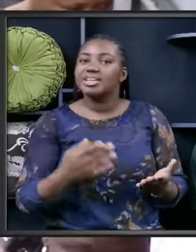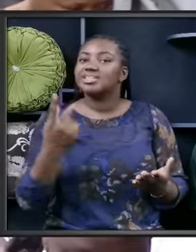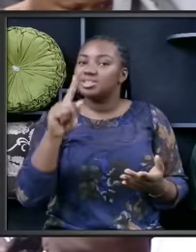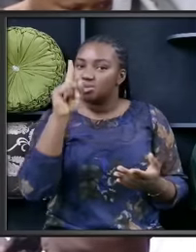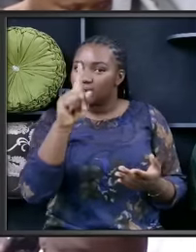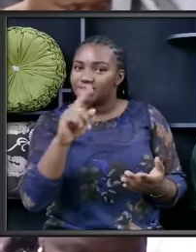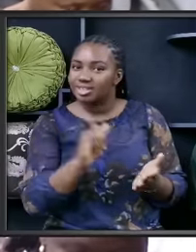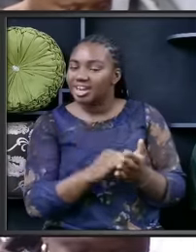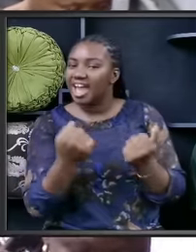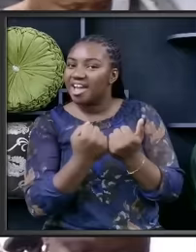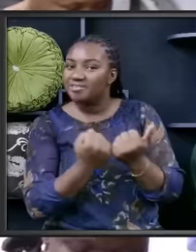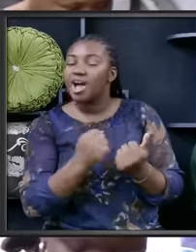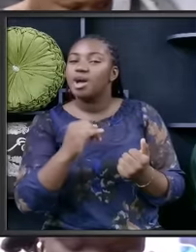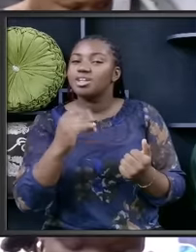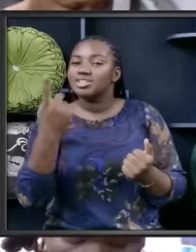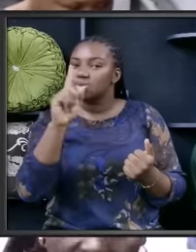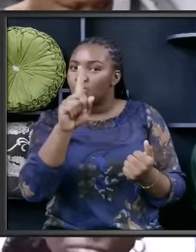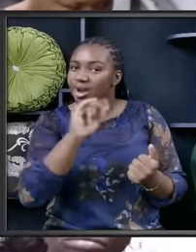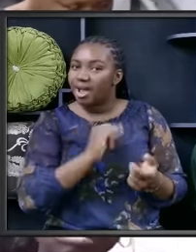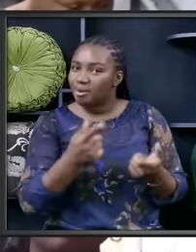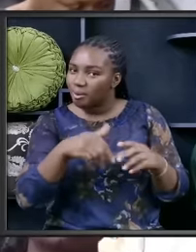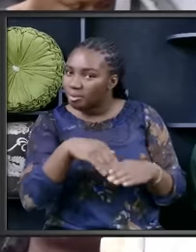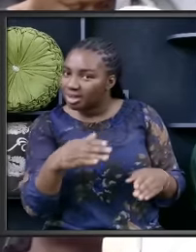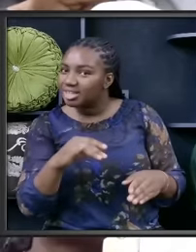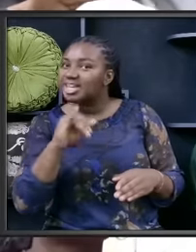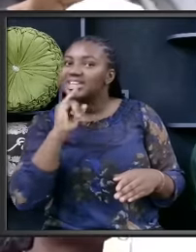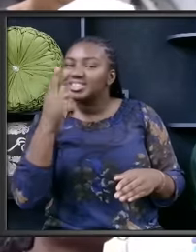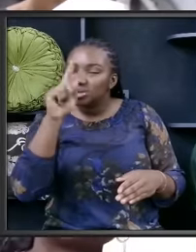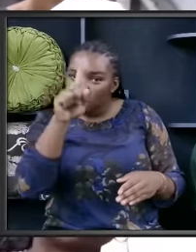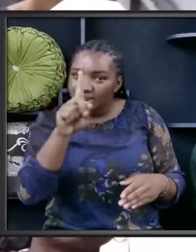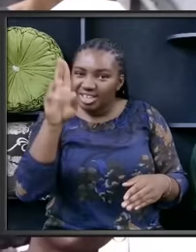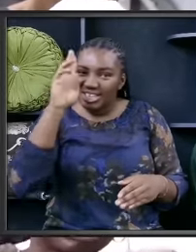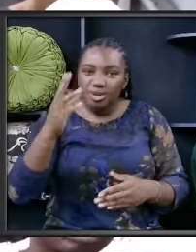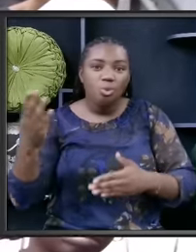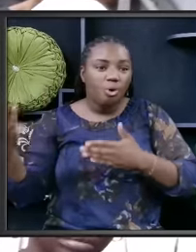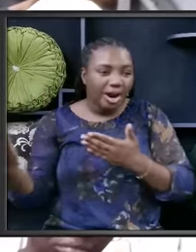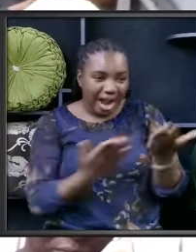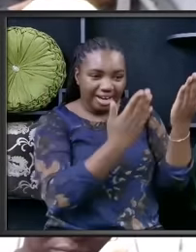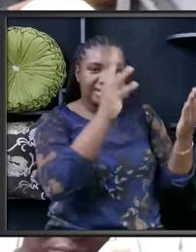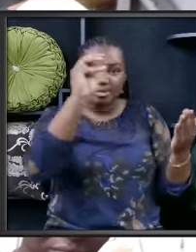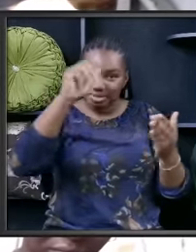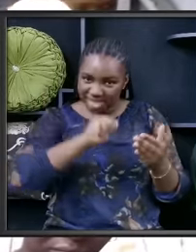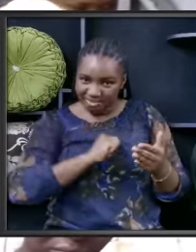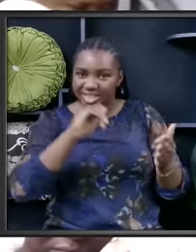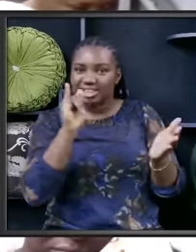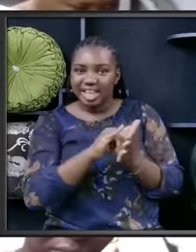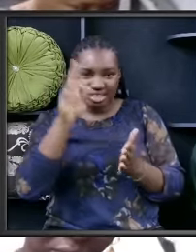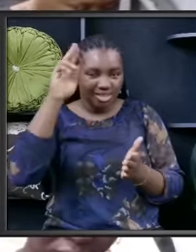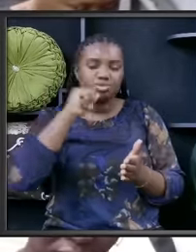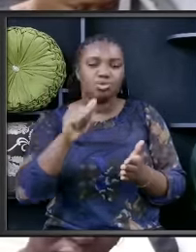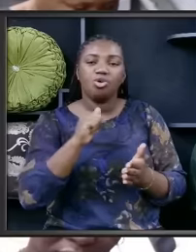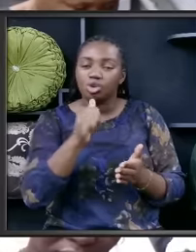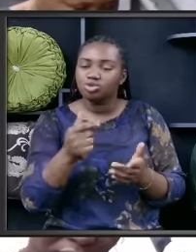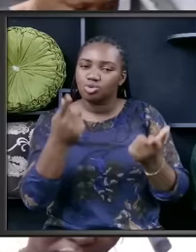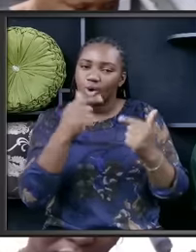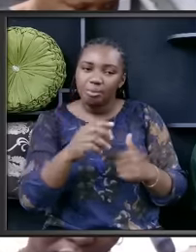fight, where they talk, the one where they come out, now the one where Ingo go carry himself, go submit. Say, you know, they come look at me and the children